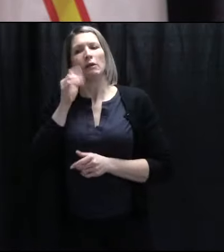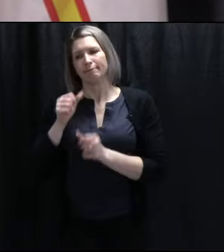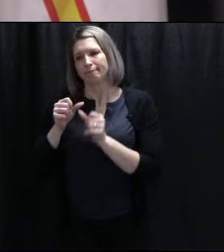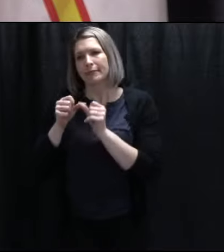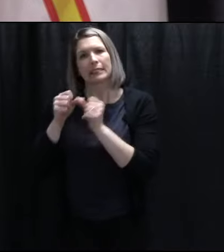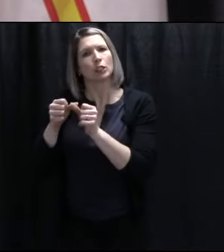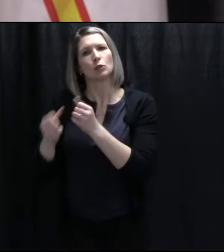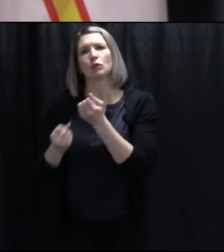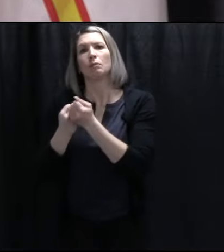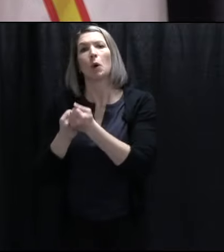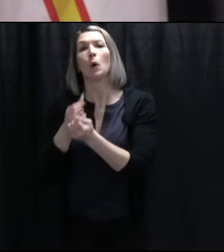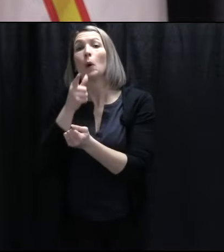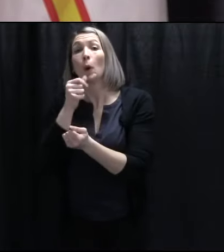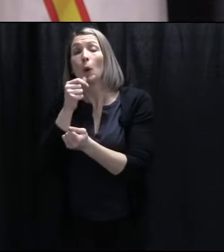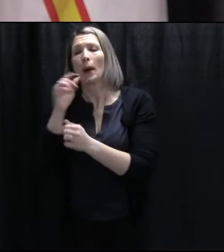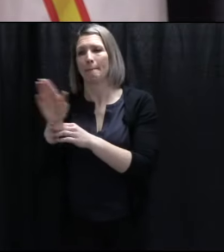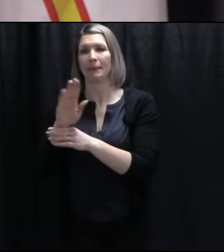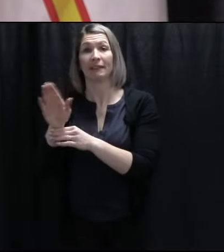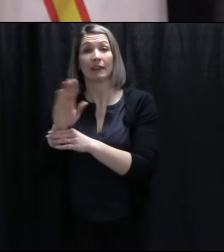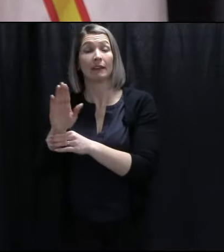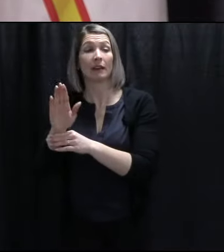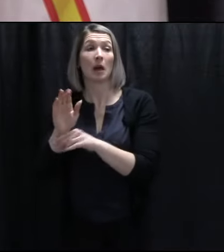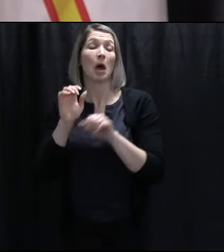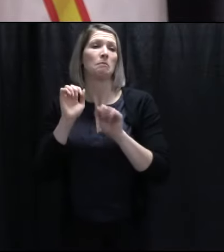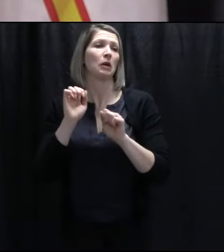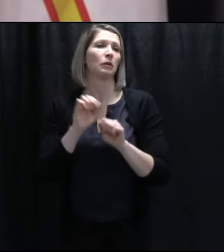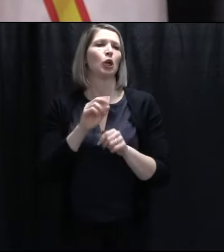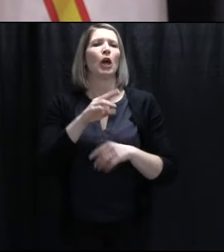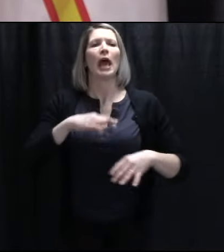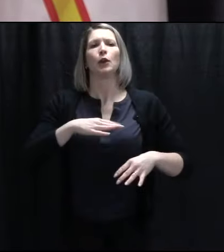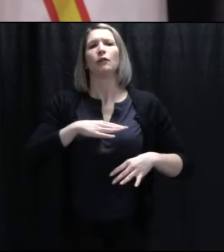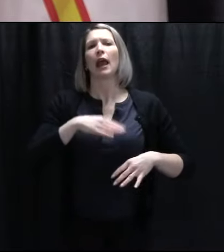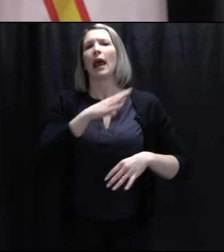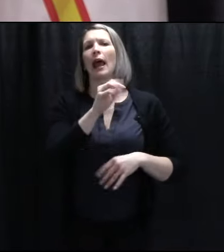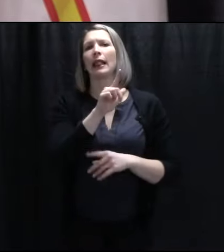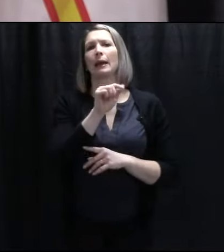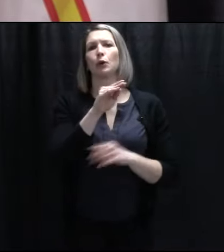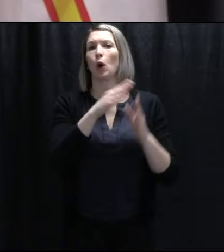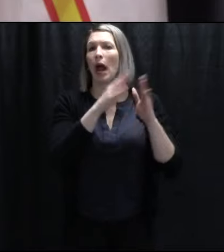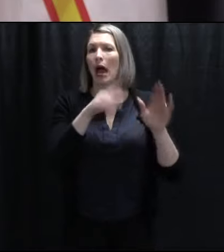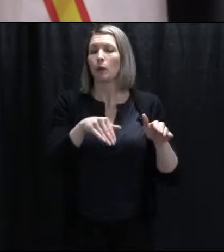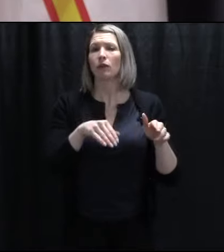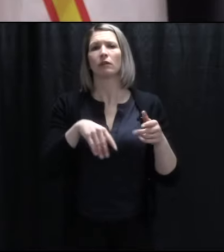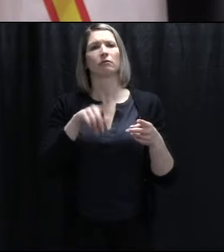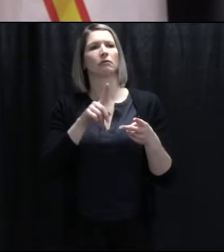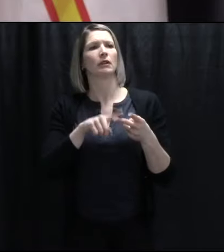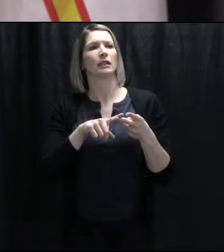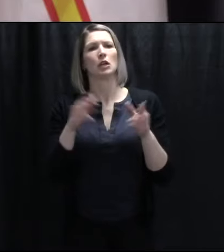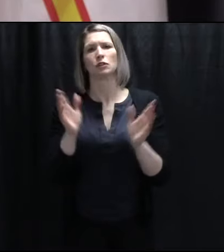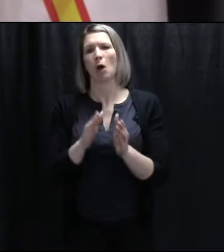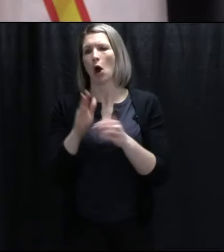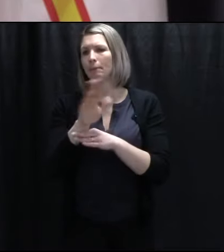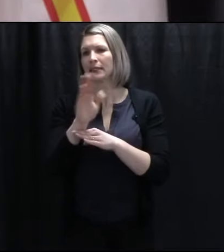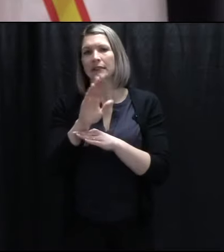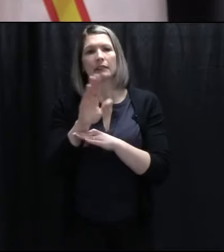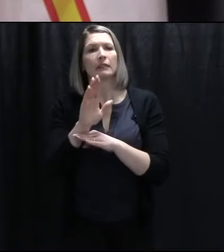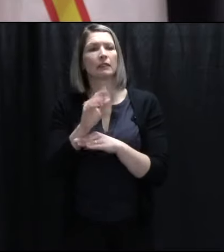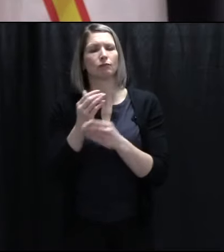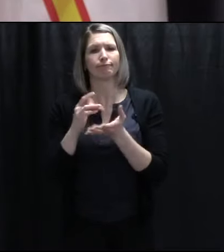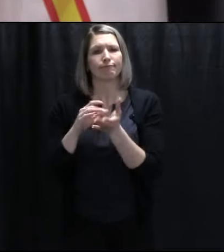provide supports where we can. It could be through Newfoundland and Labrador Housing. It could be through our working with small businesses directly through our